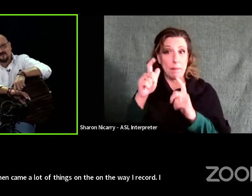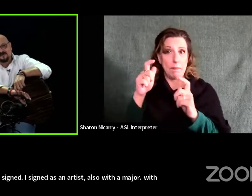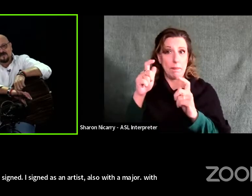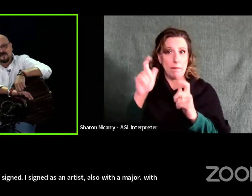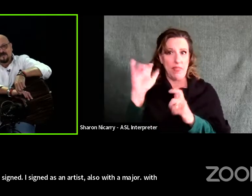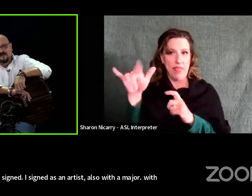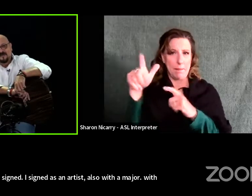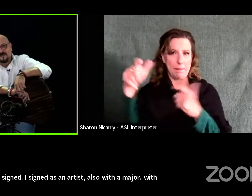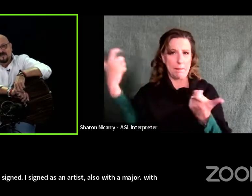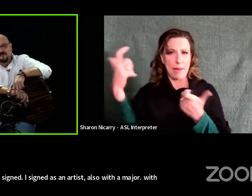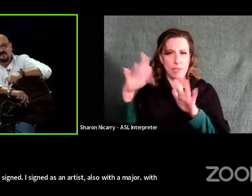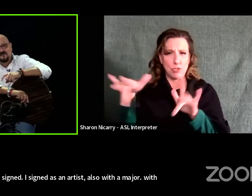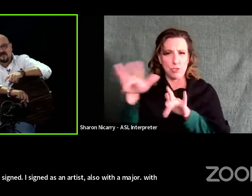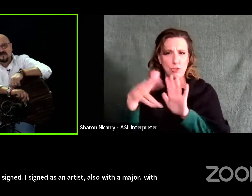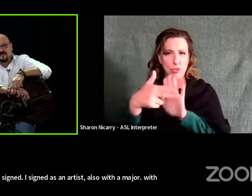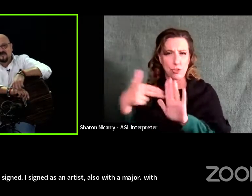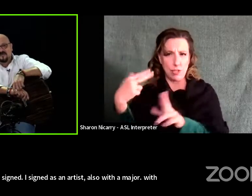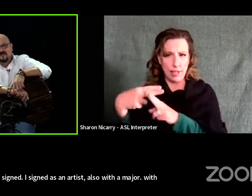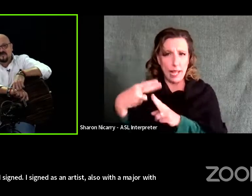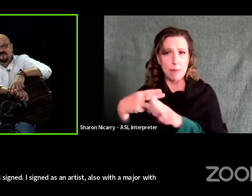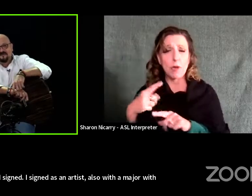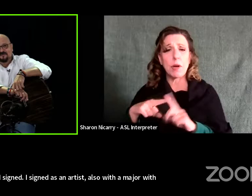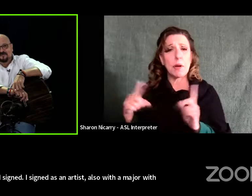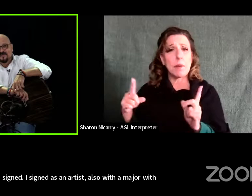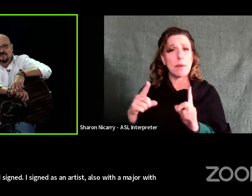with that major label, but I was freezed